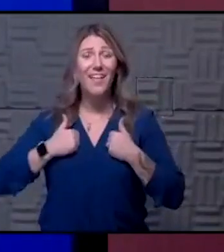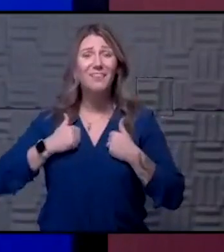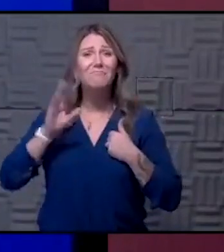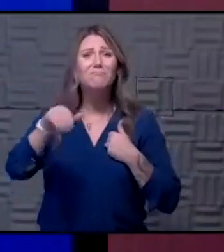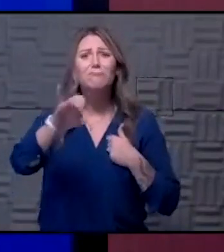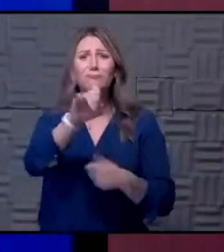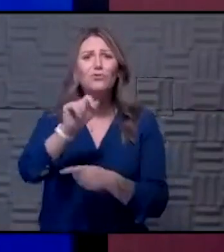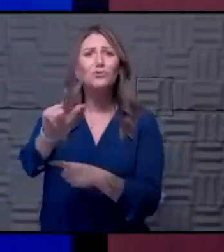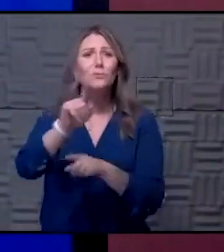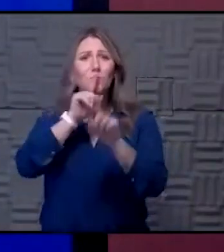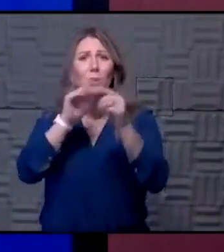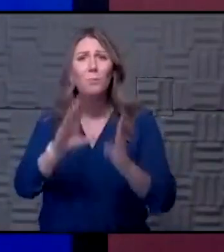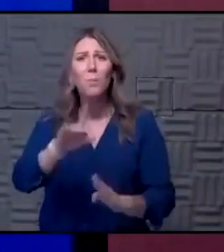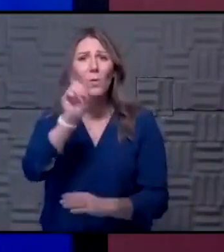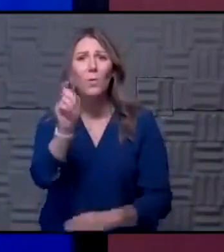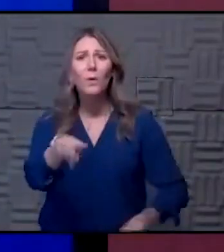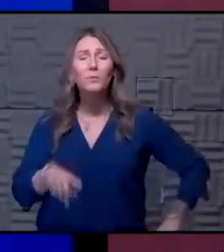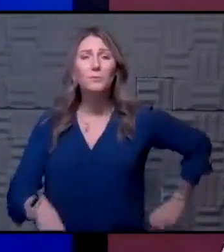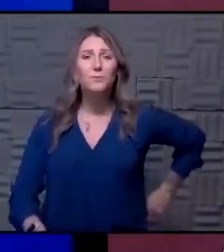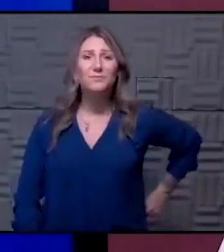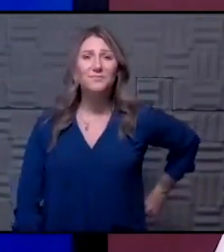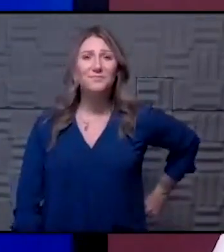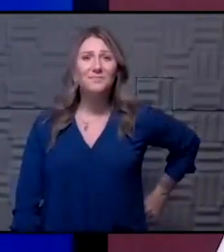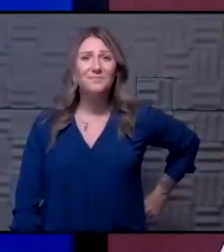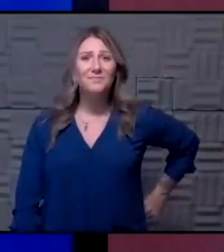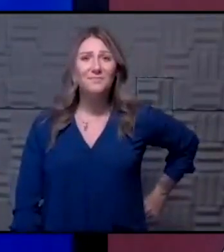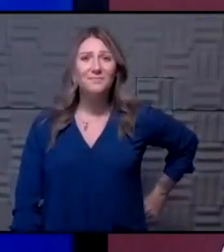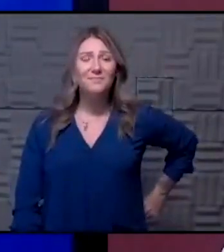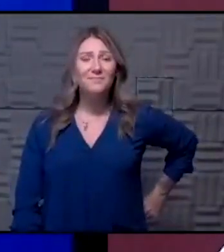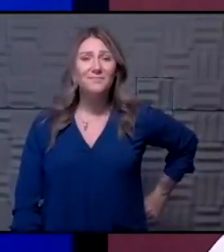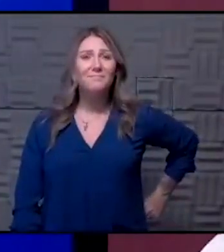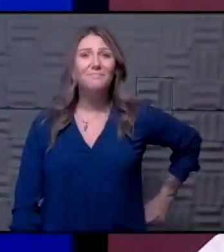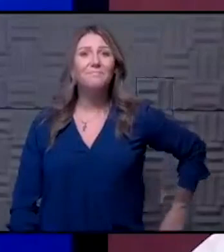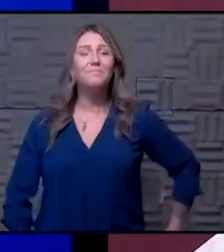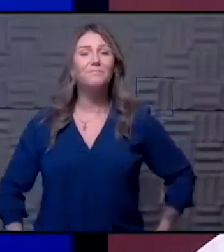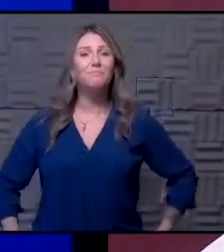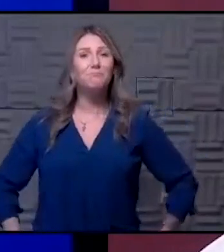Jill, let's see if there are reporter questions out there first.